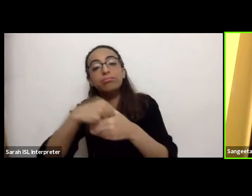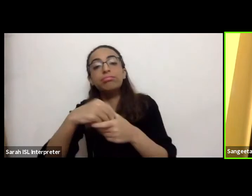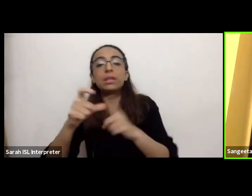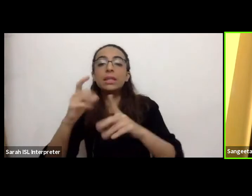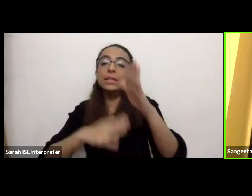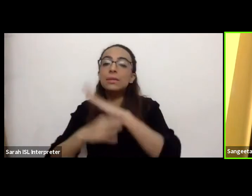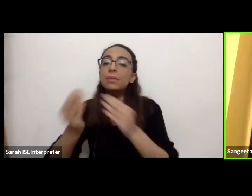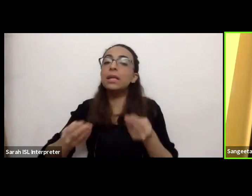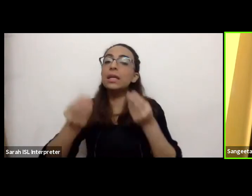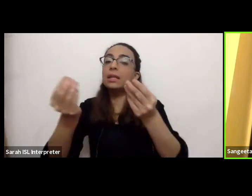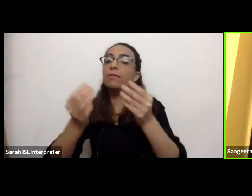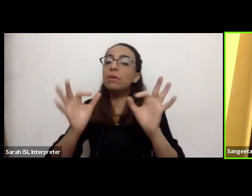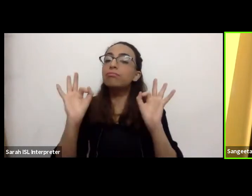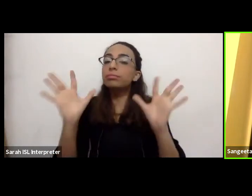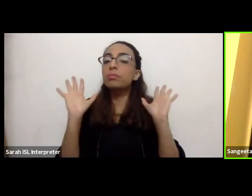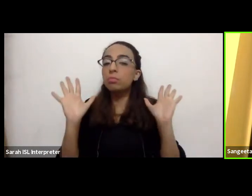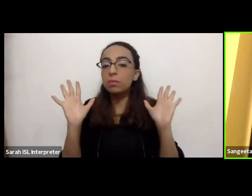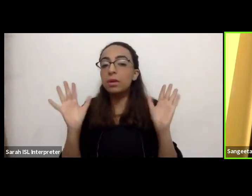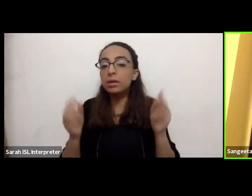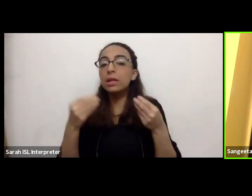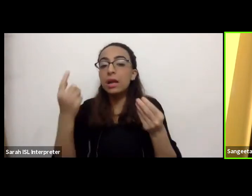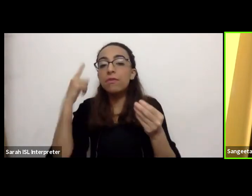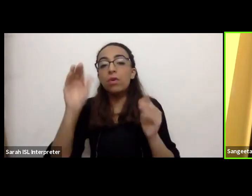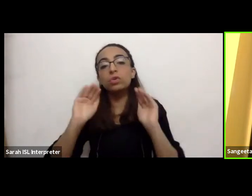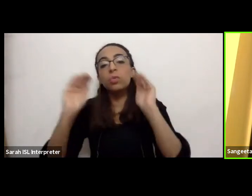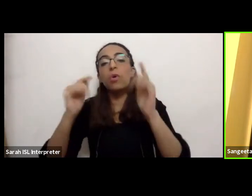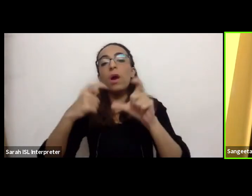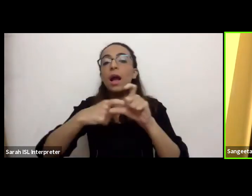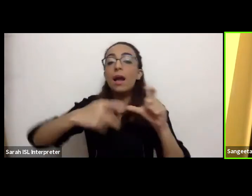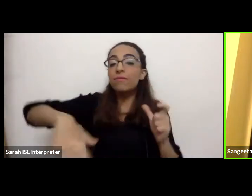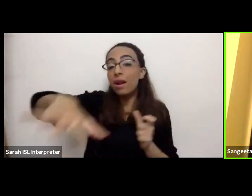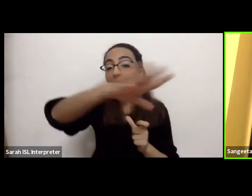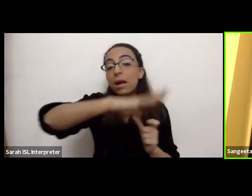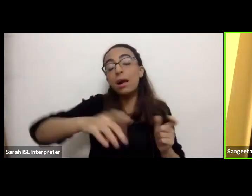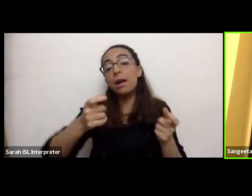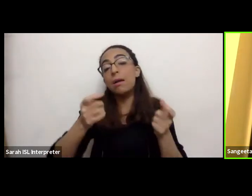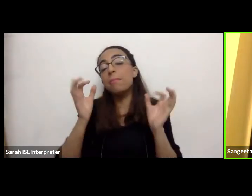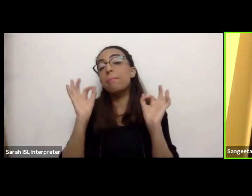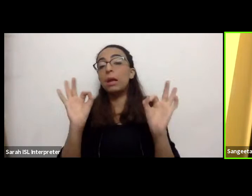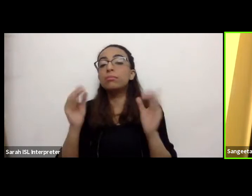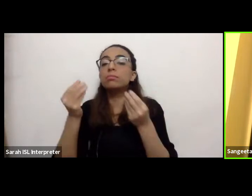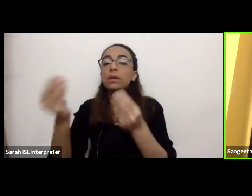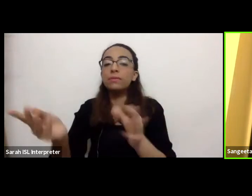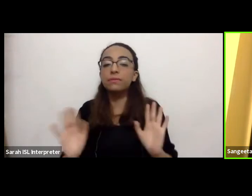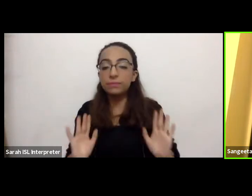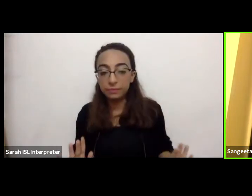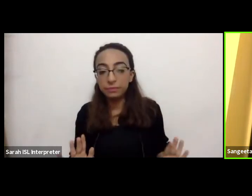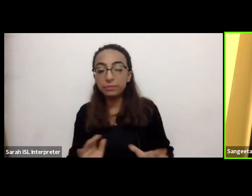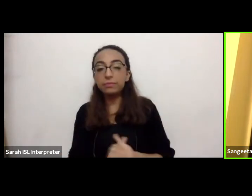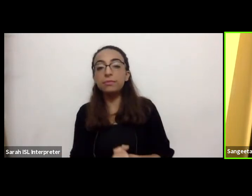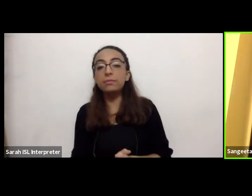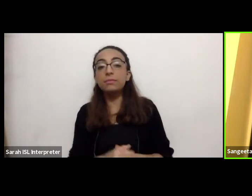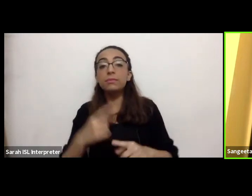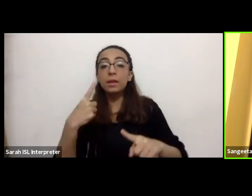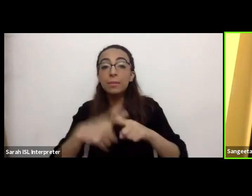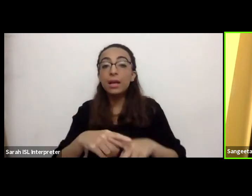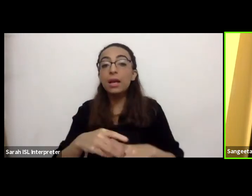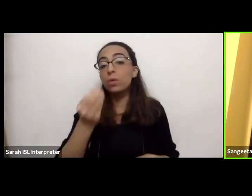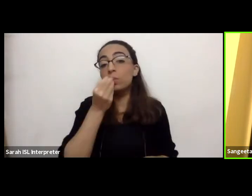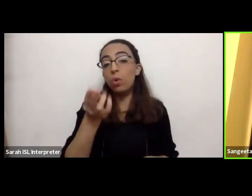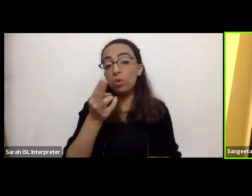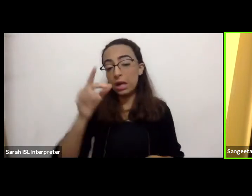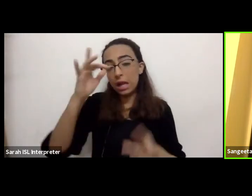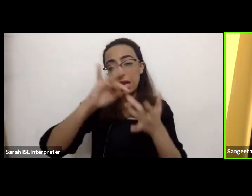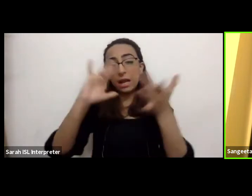provided with a conducive and supportive environment at their workplace. Intercontinental Hotels